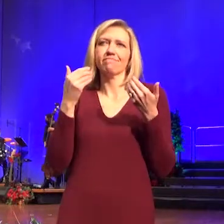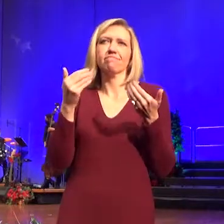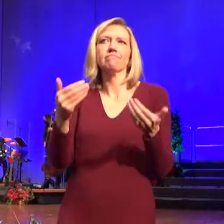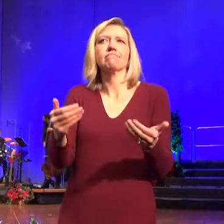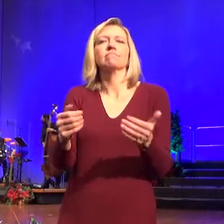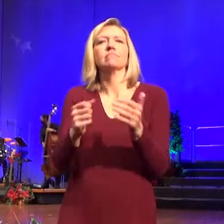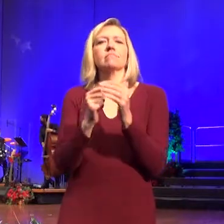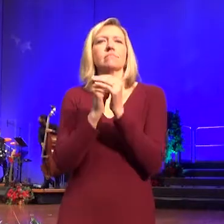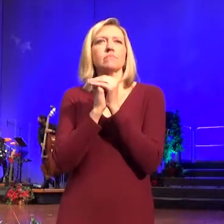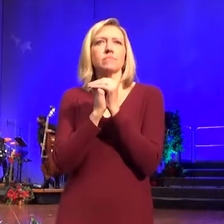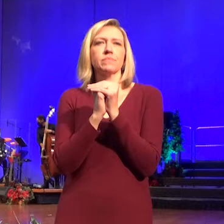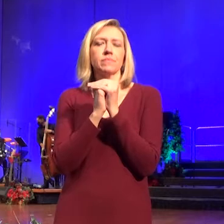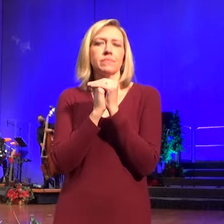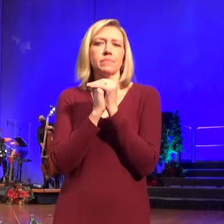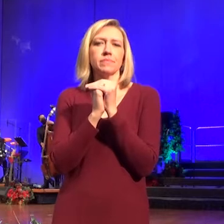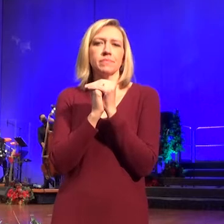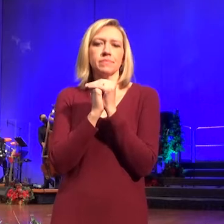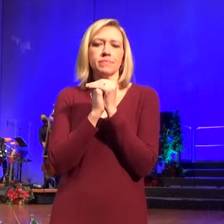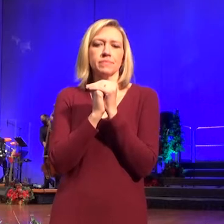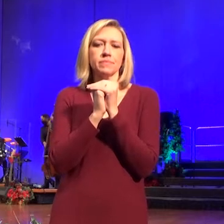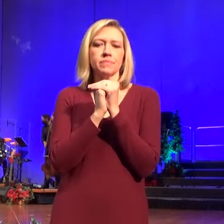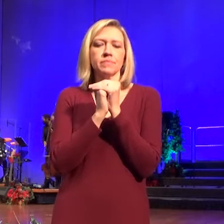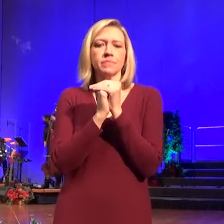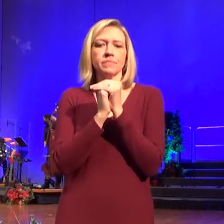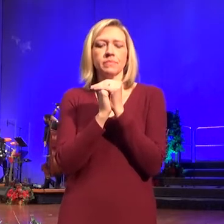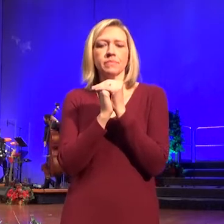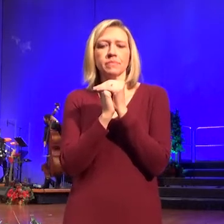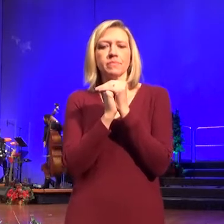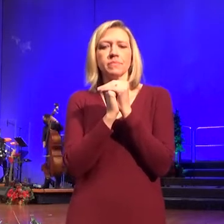am, I pray.